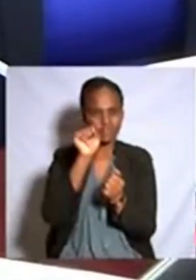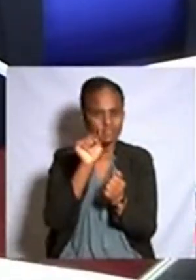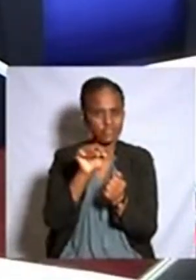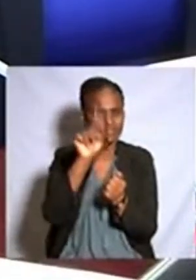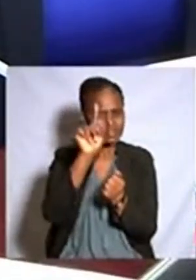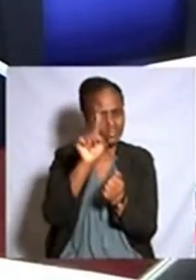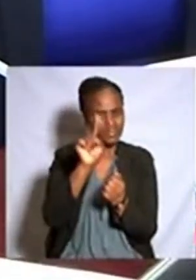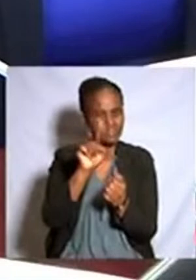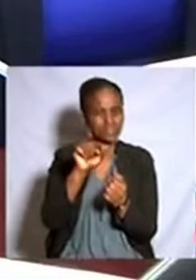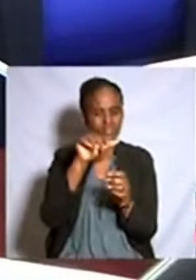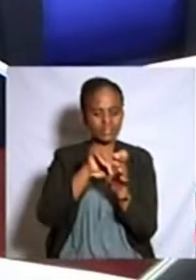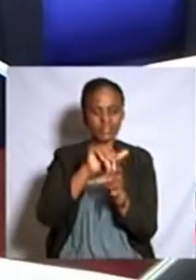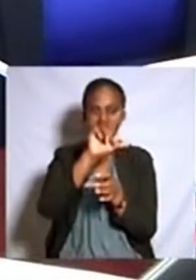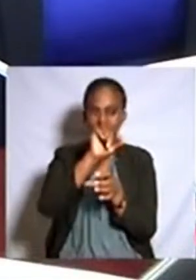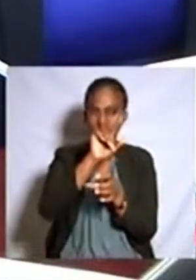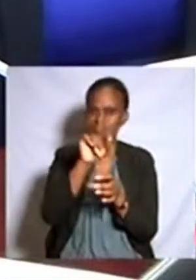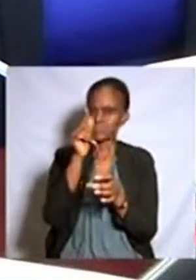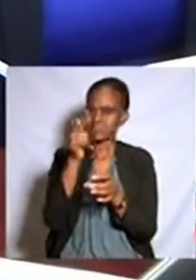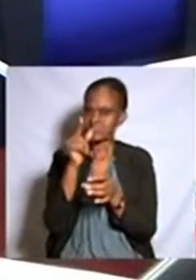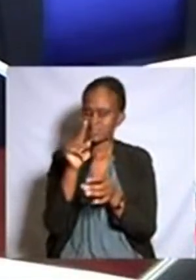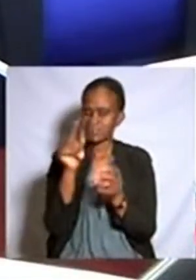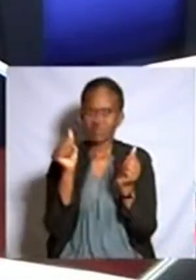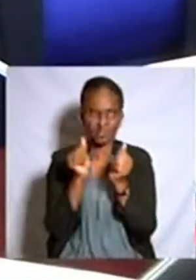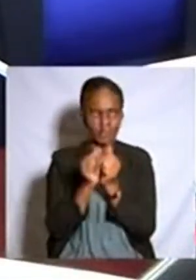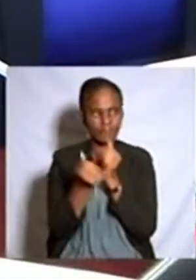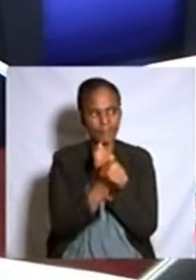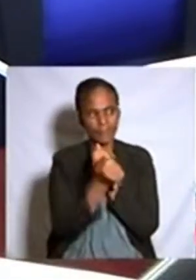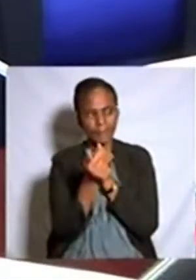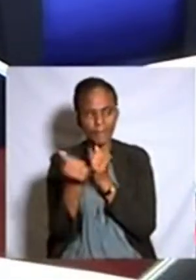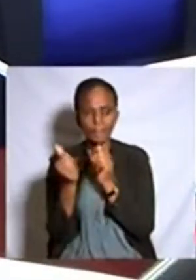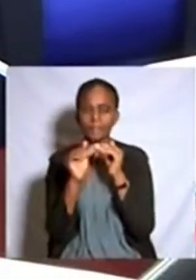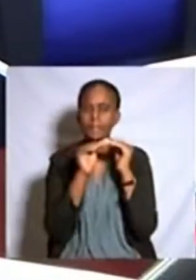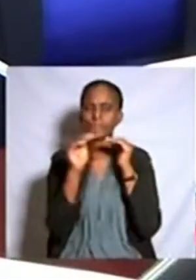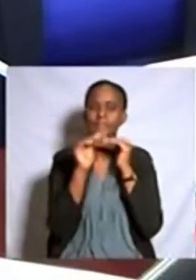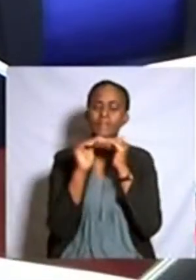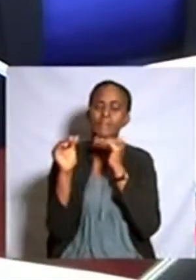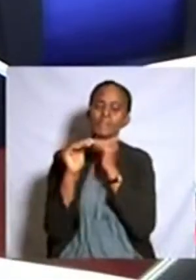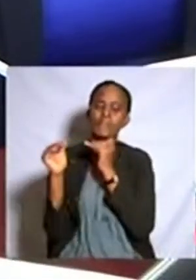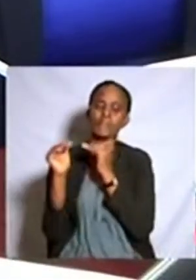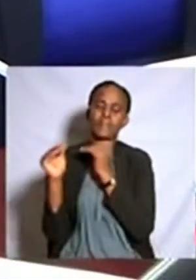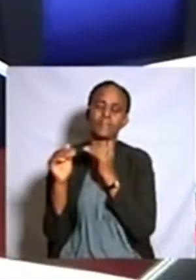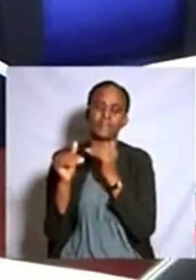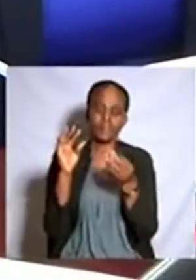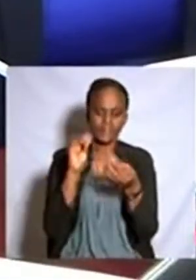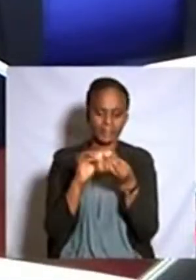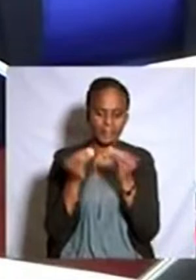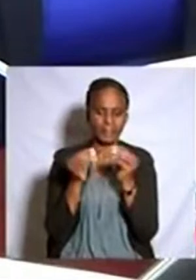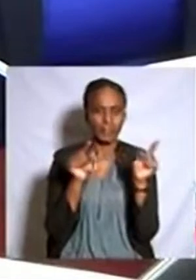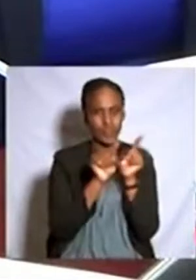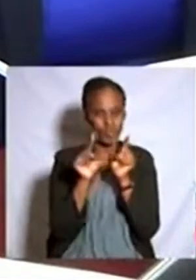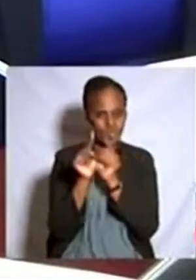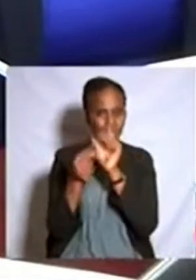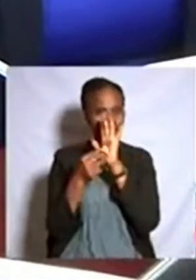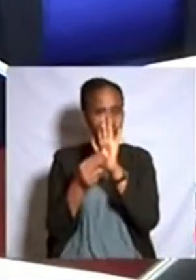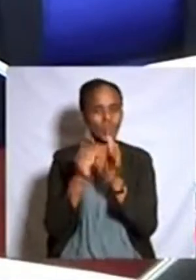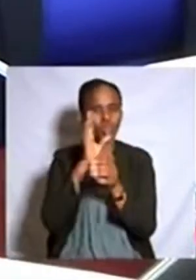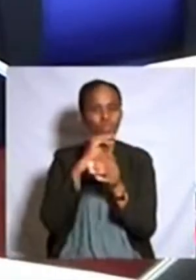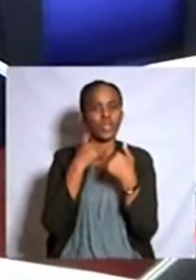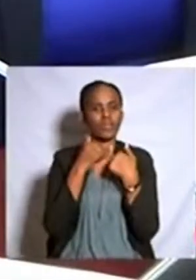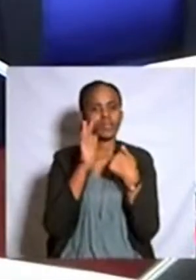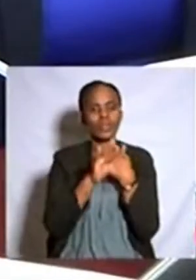in 2021. And the equity figure there is also shown.